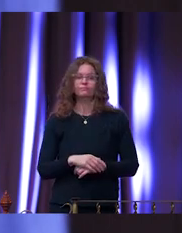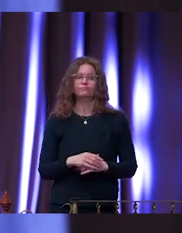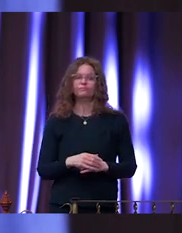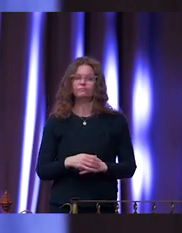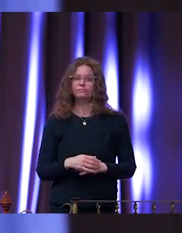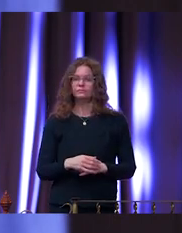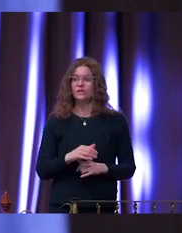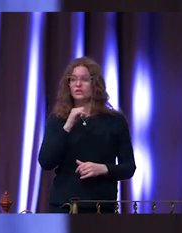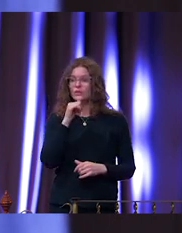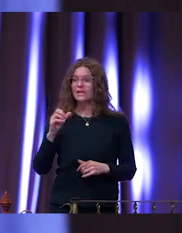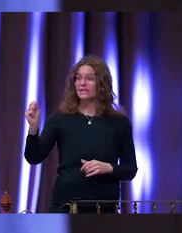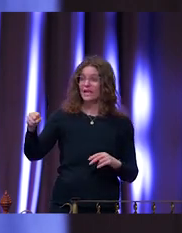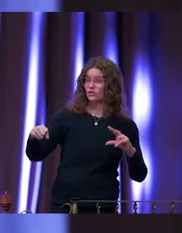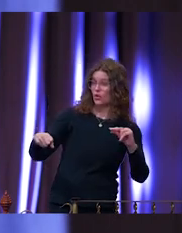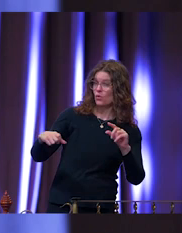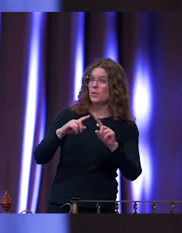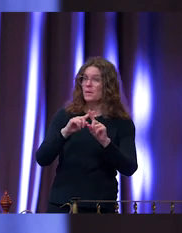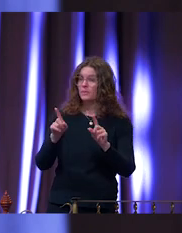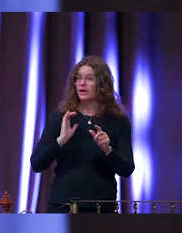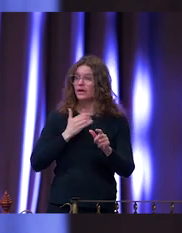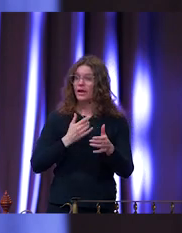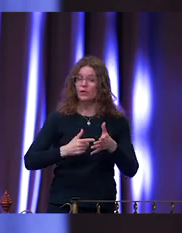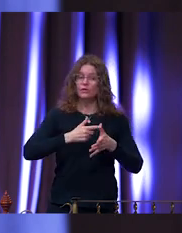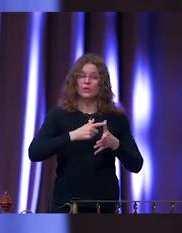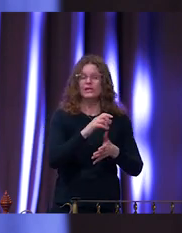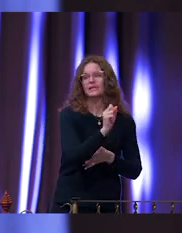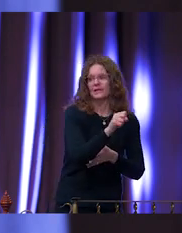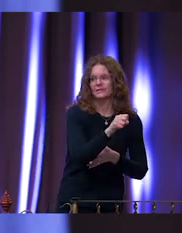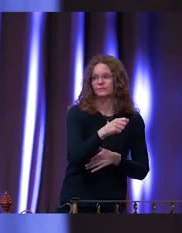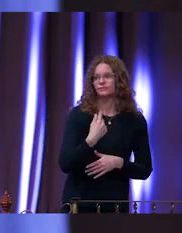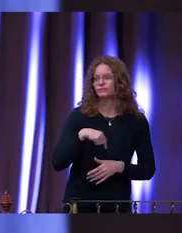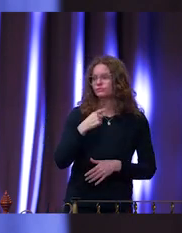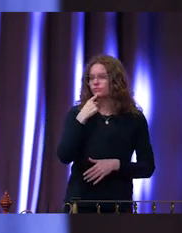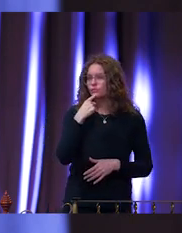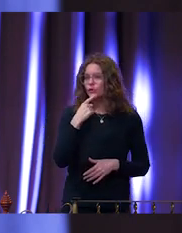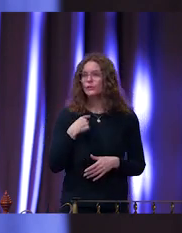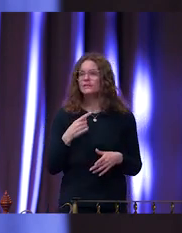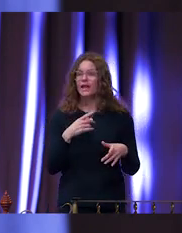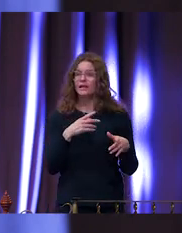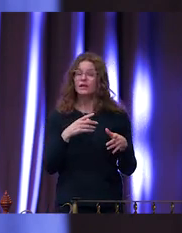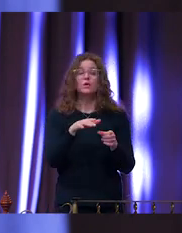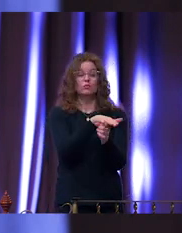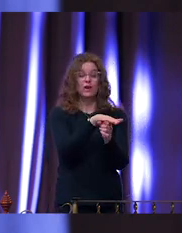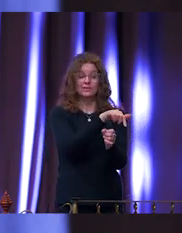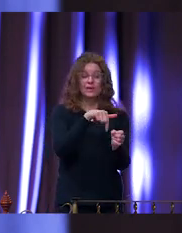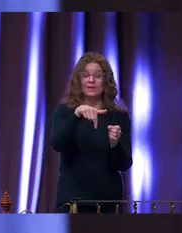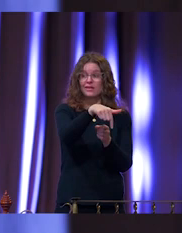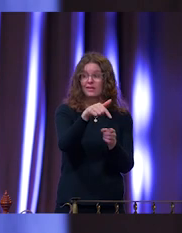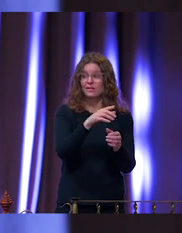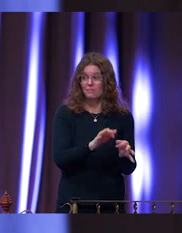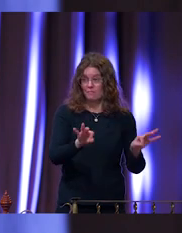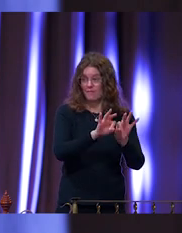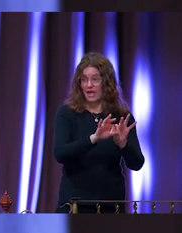So it's not a yes or no, but the priority is yes. So we're saying that proximity matters. Organizations located within the south and west